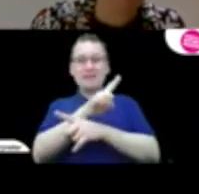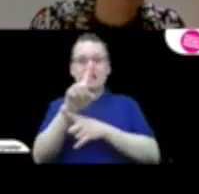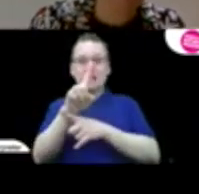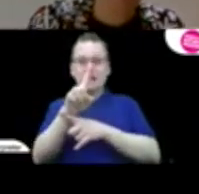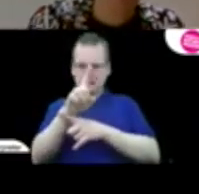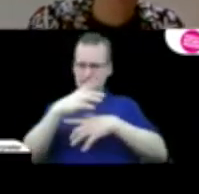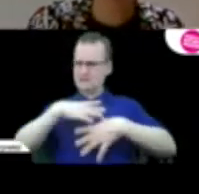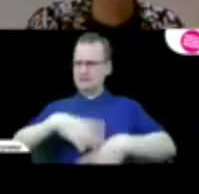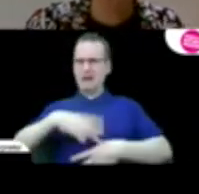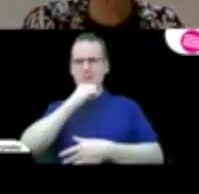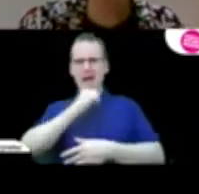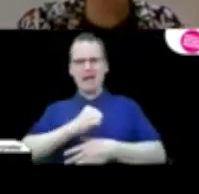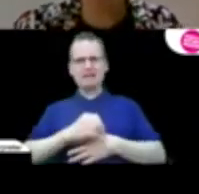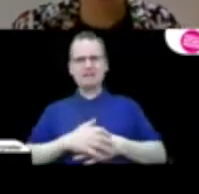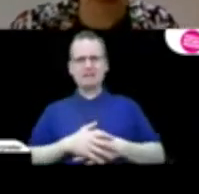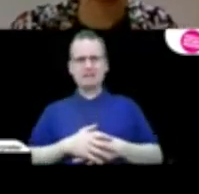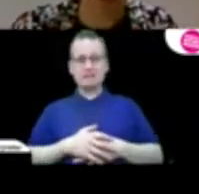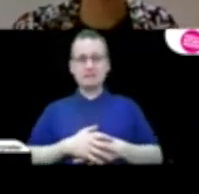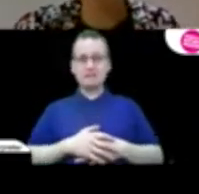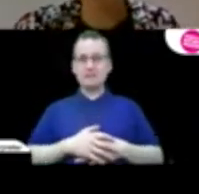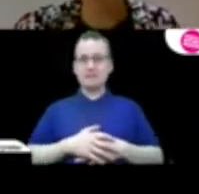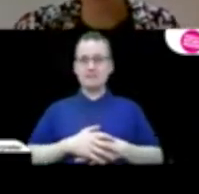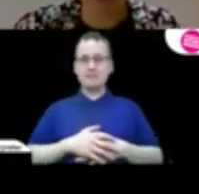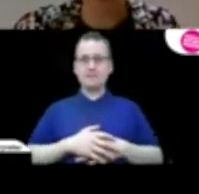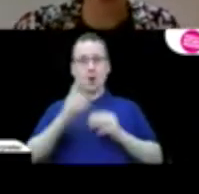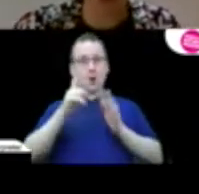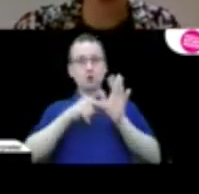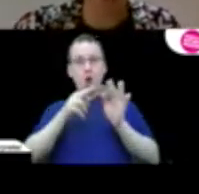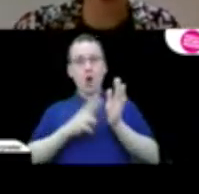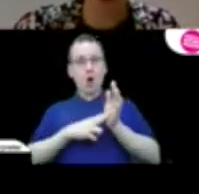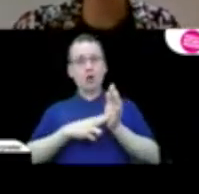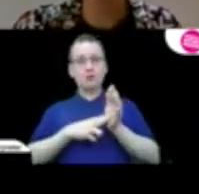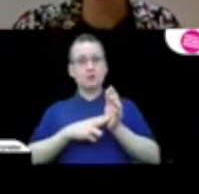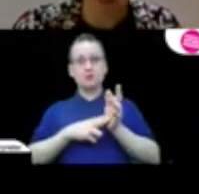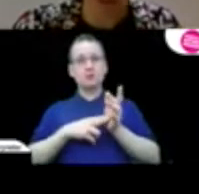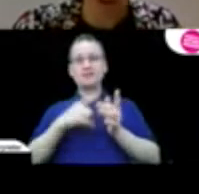you. John didn't deny that he'd stolen any money.